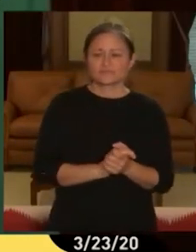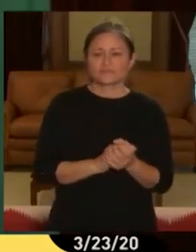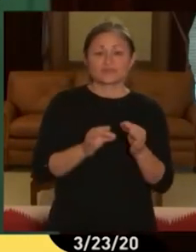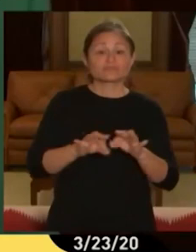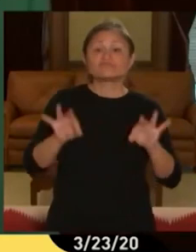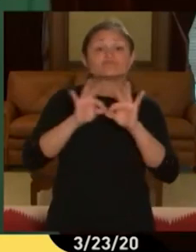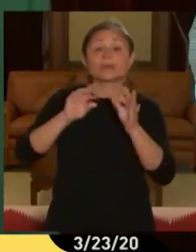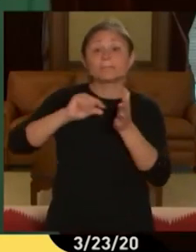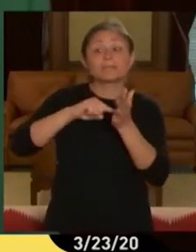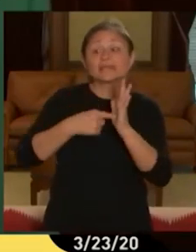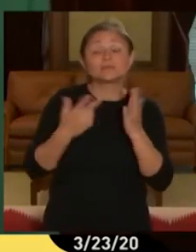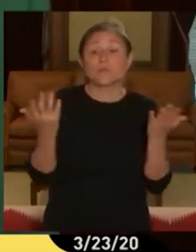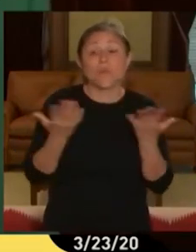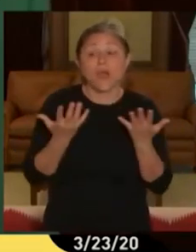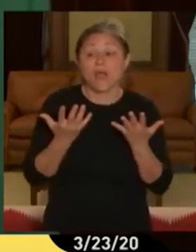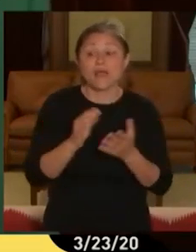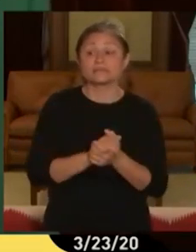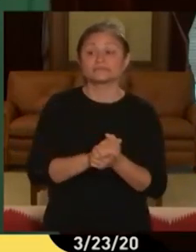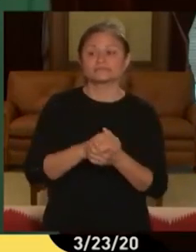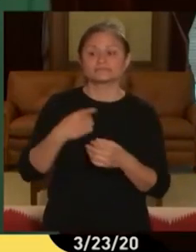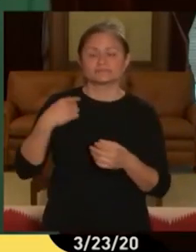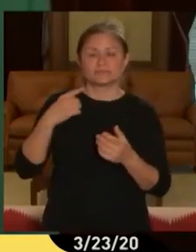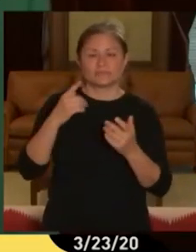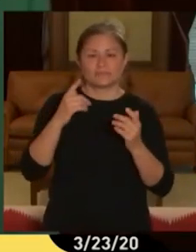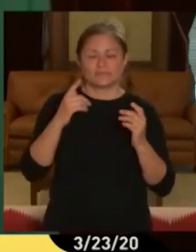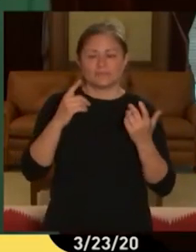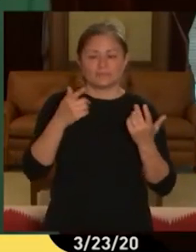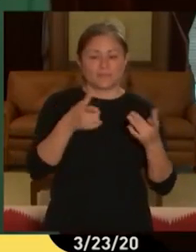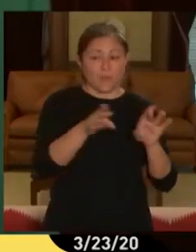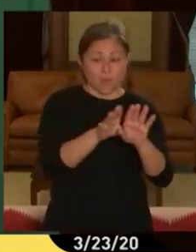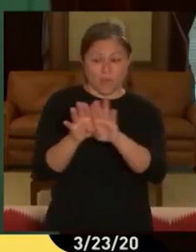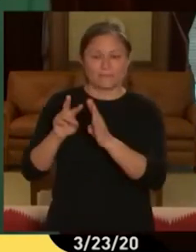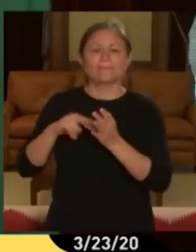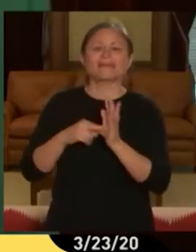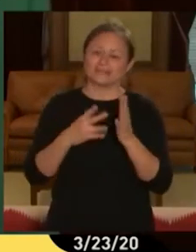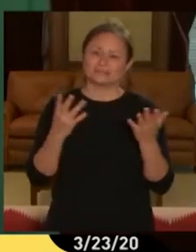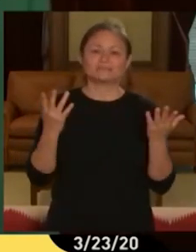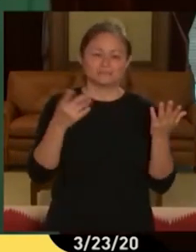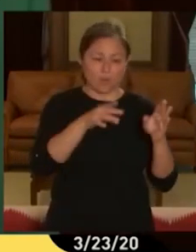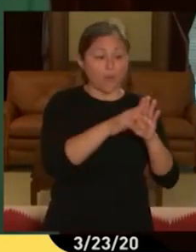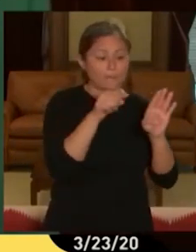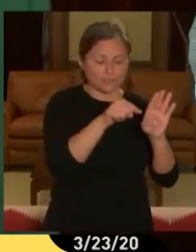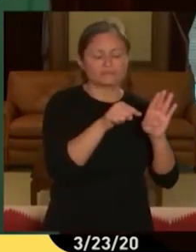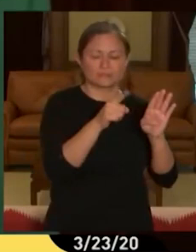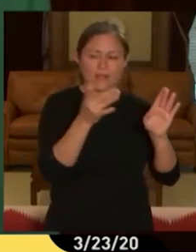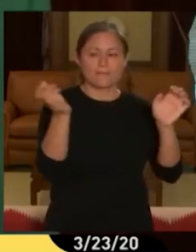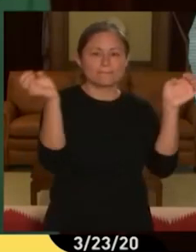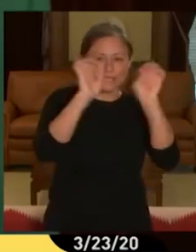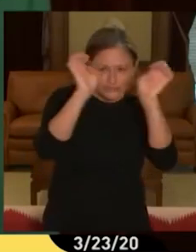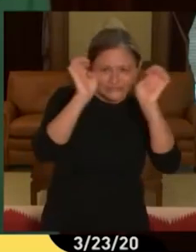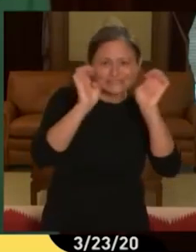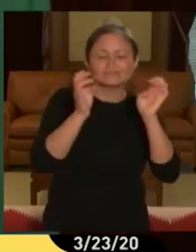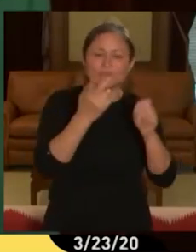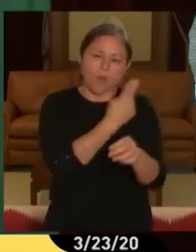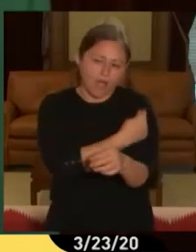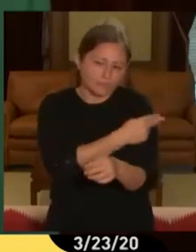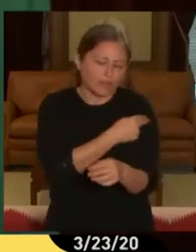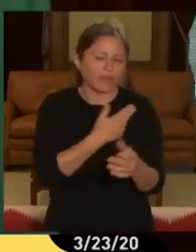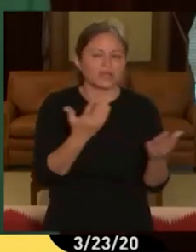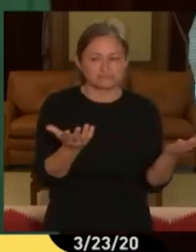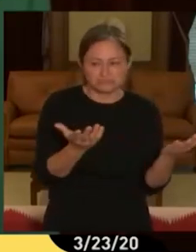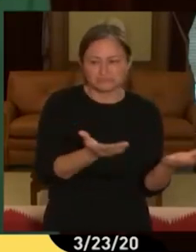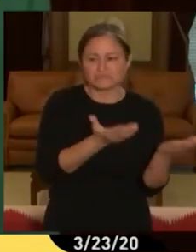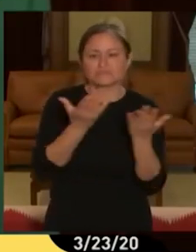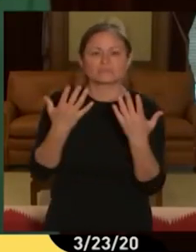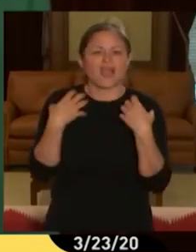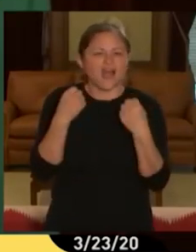that help us fight this outbreak, including emergency services, healthcare industries, critical